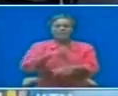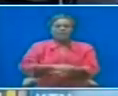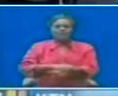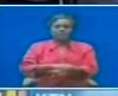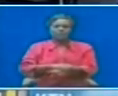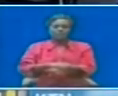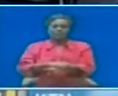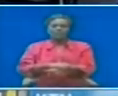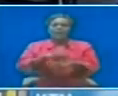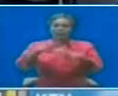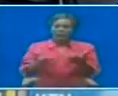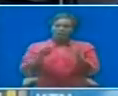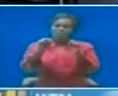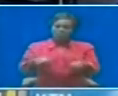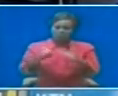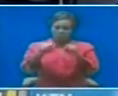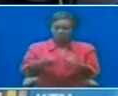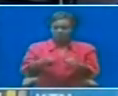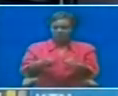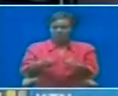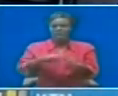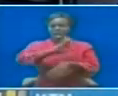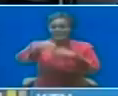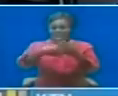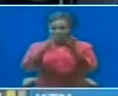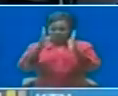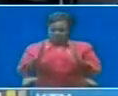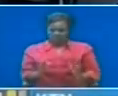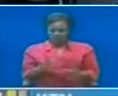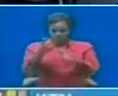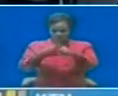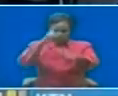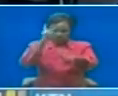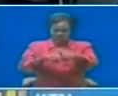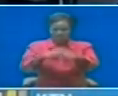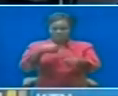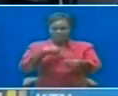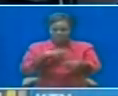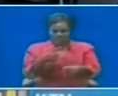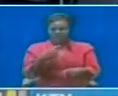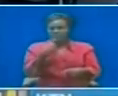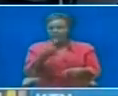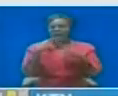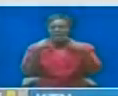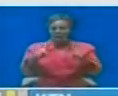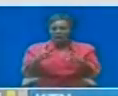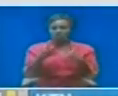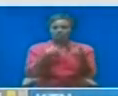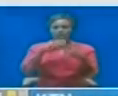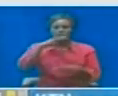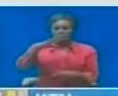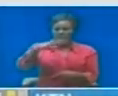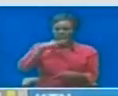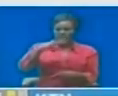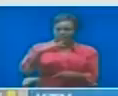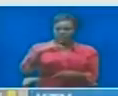And how exactly, because everyone, from the time I said we were going to be talking about the business of speaking, everyone was